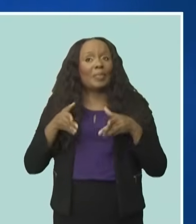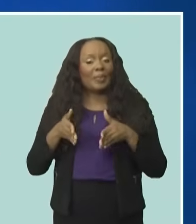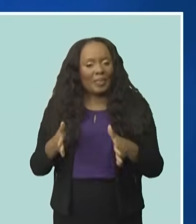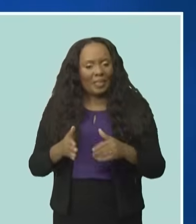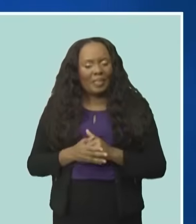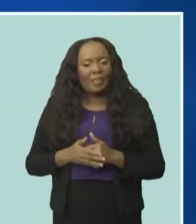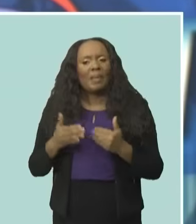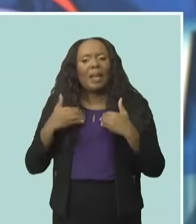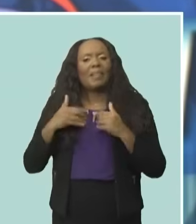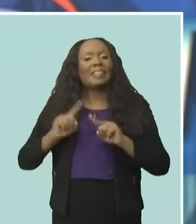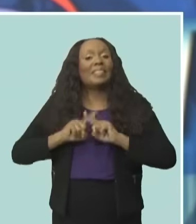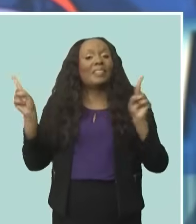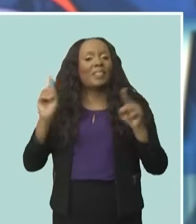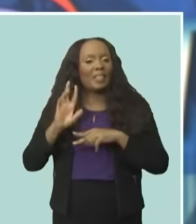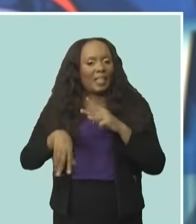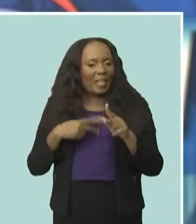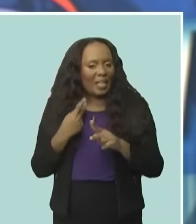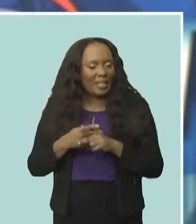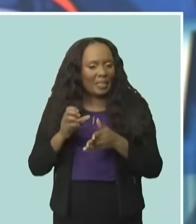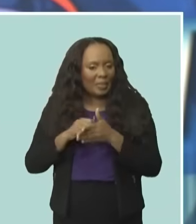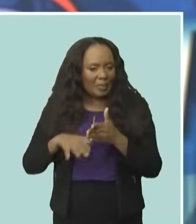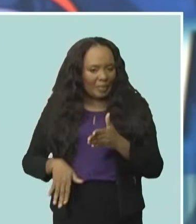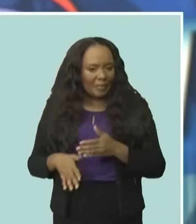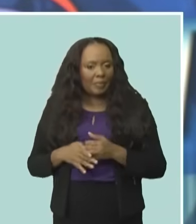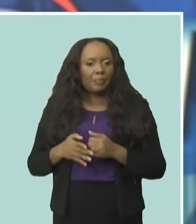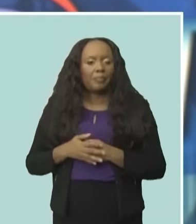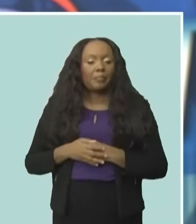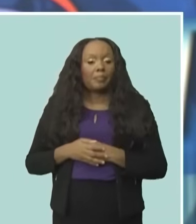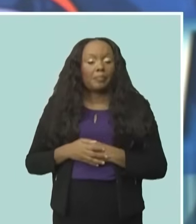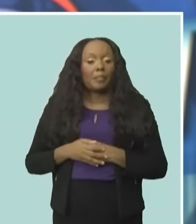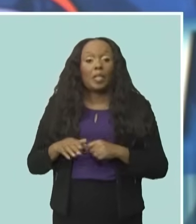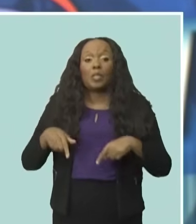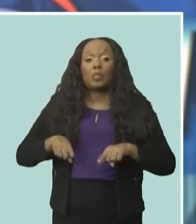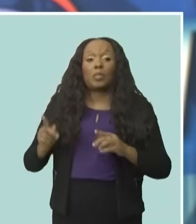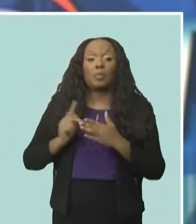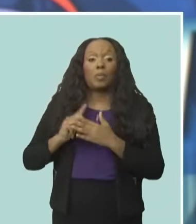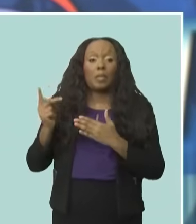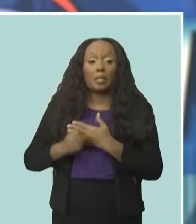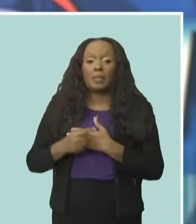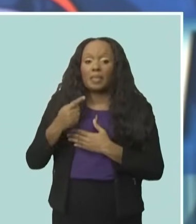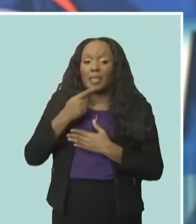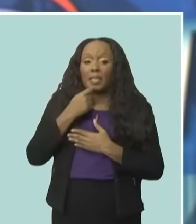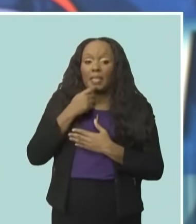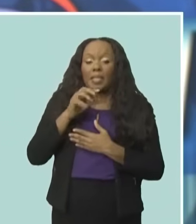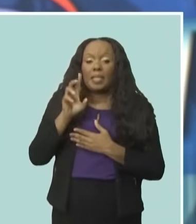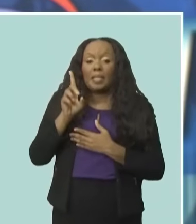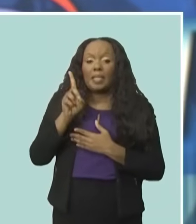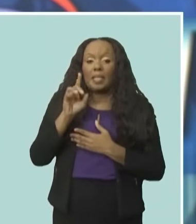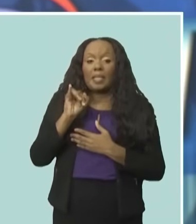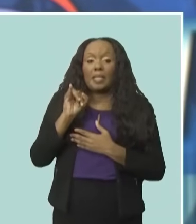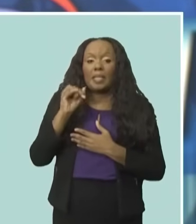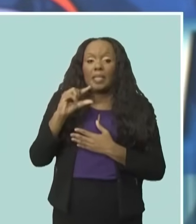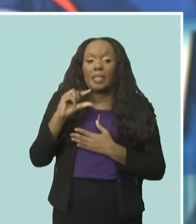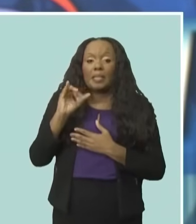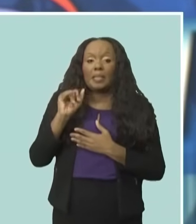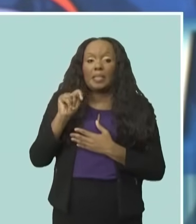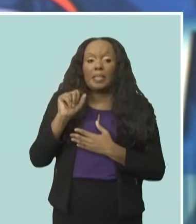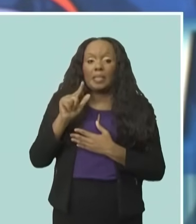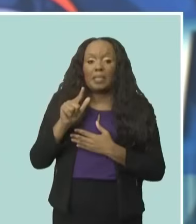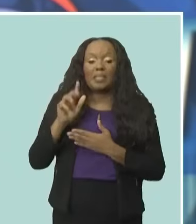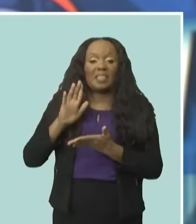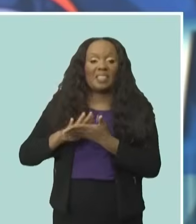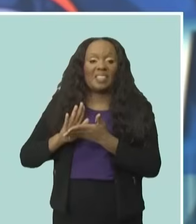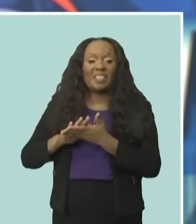student. Now, during the program, it was also disclosed that a digital academy to train 18,000